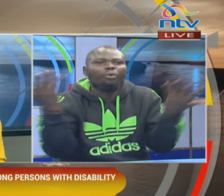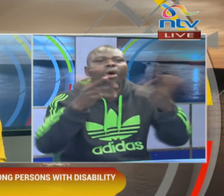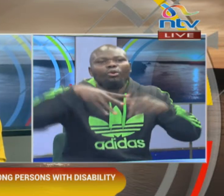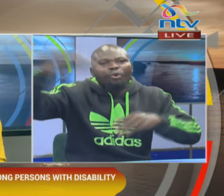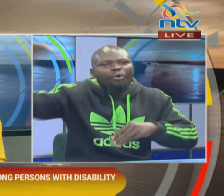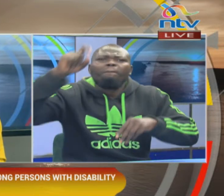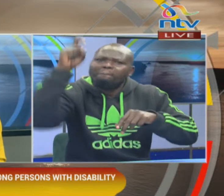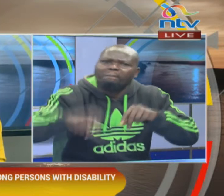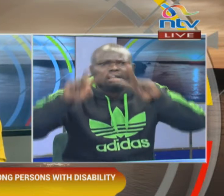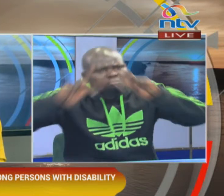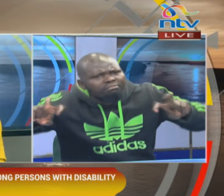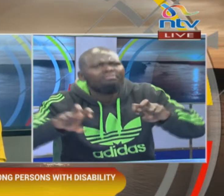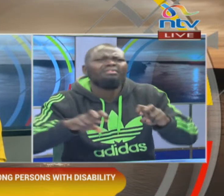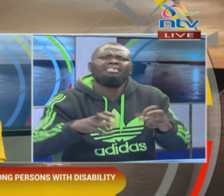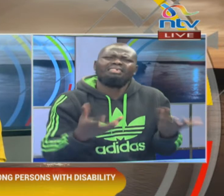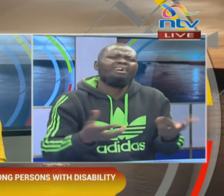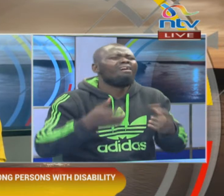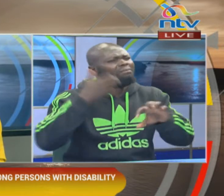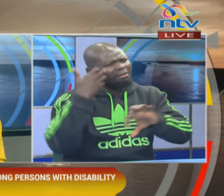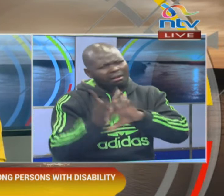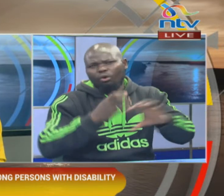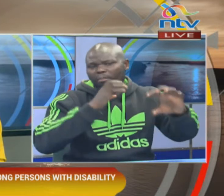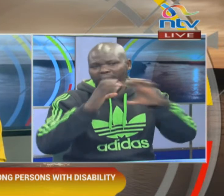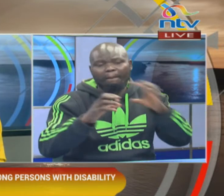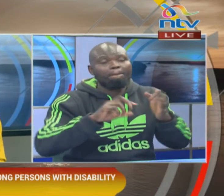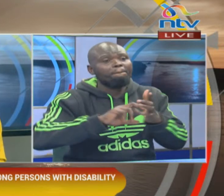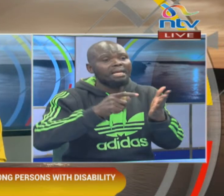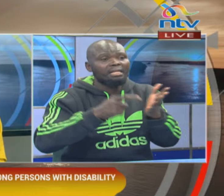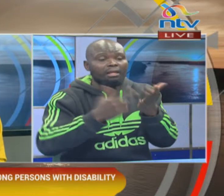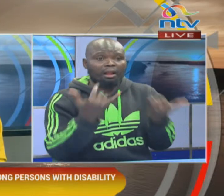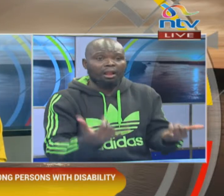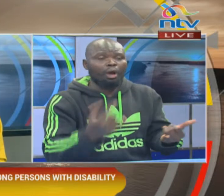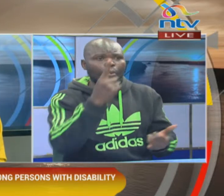to work out how to sort that barrier.